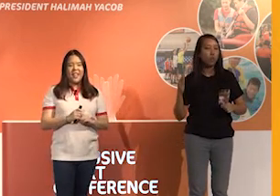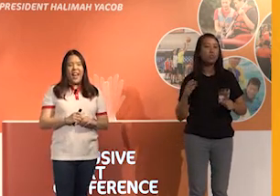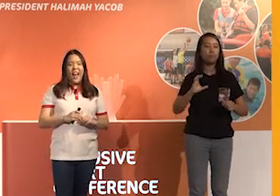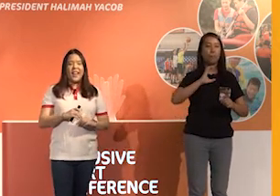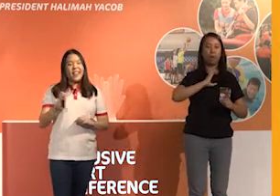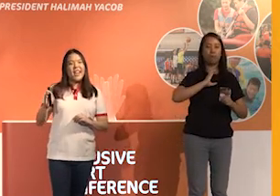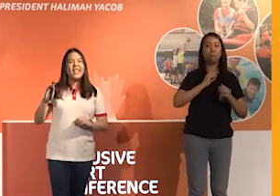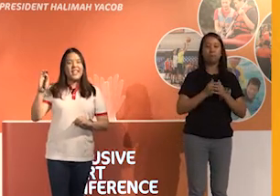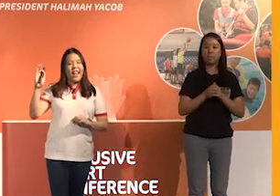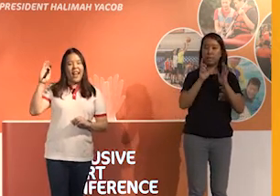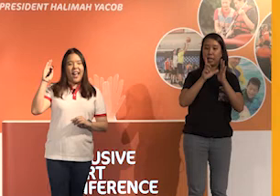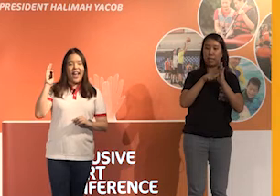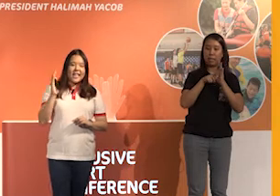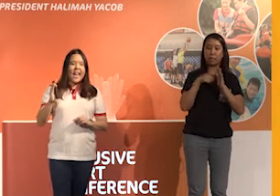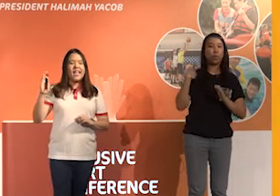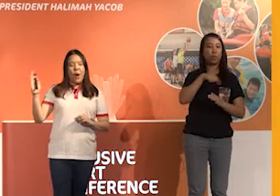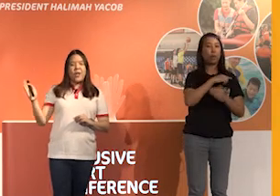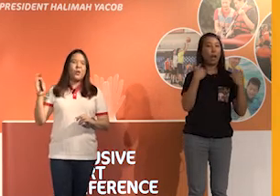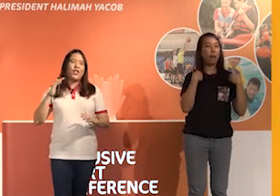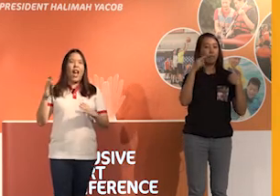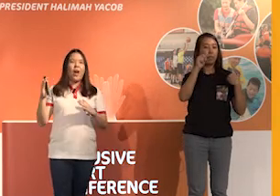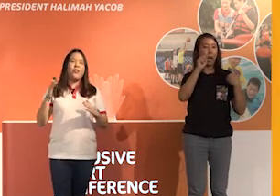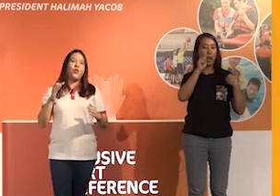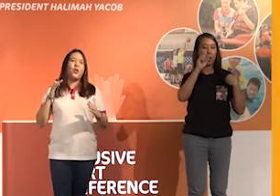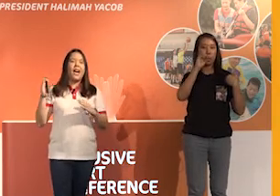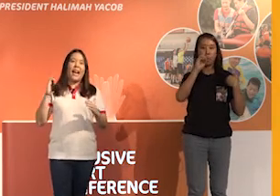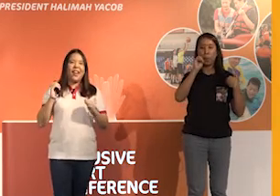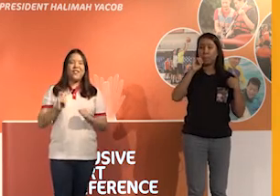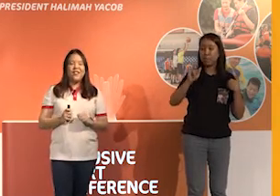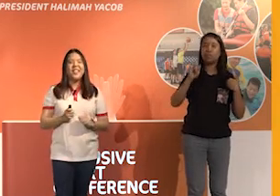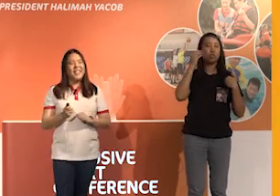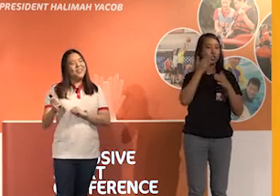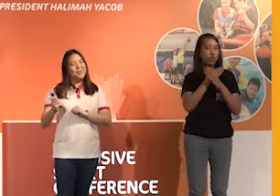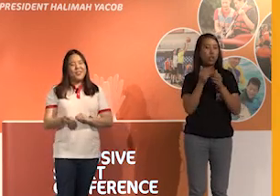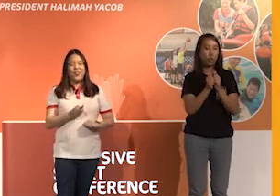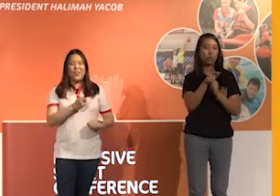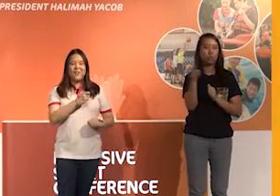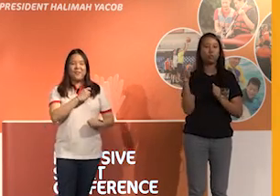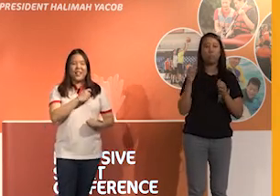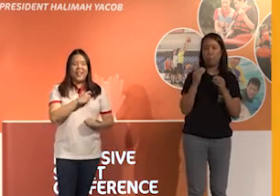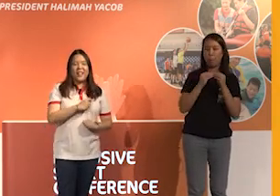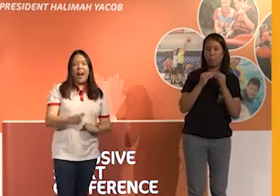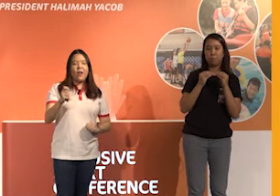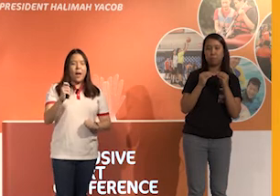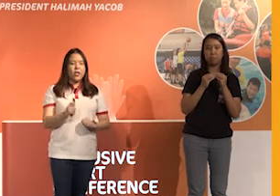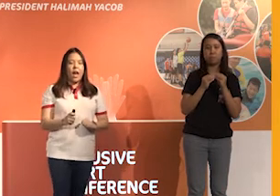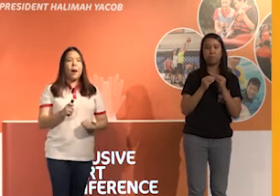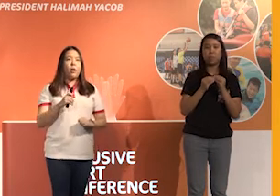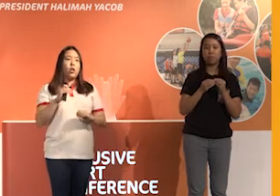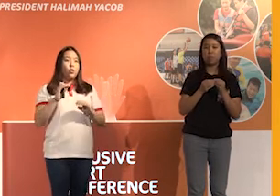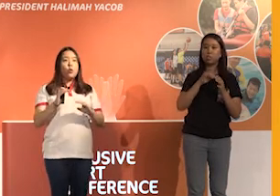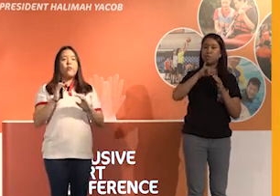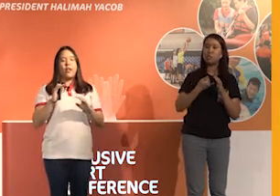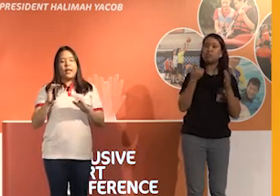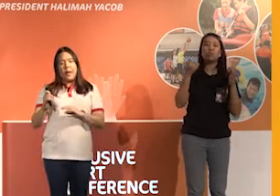medal. Later, Adelia Naomi will share with you her life. So now let me share about